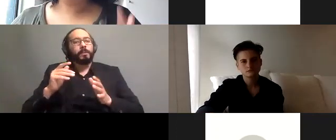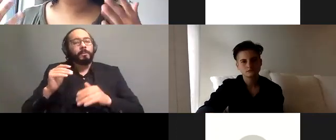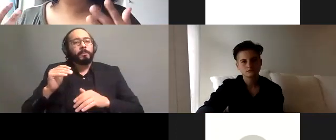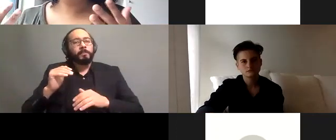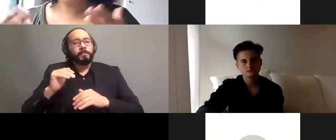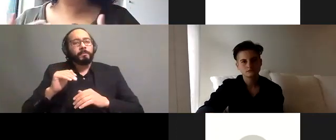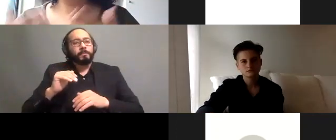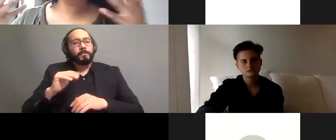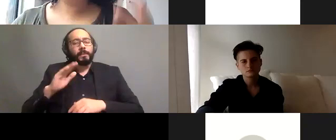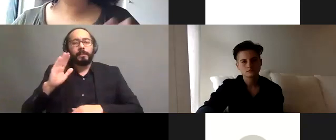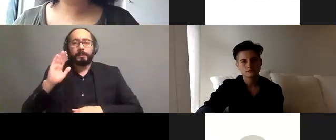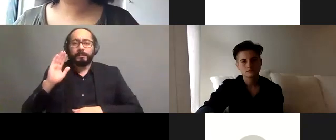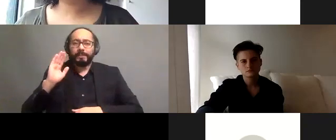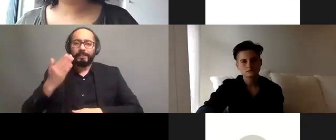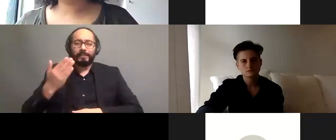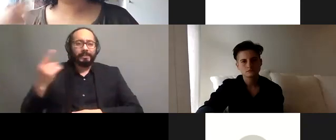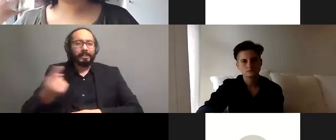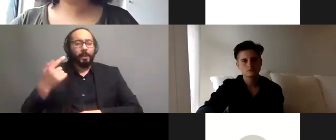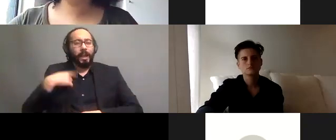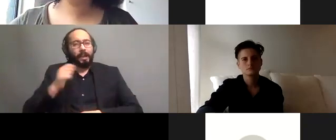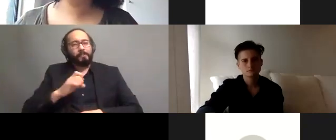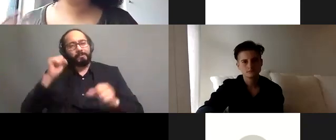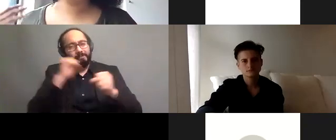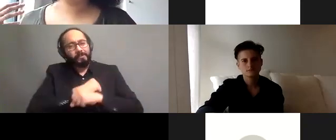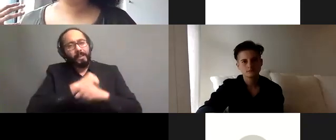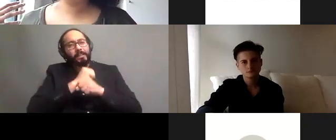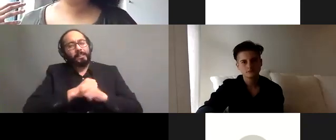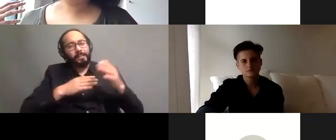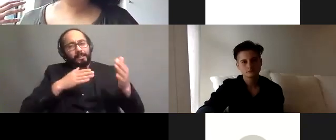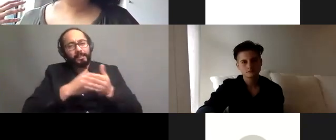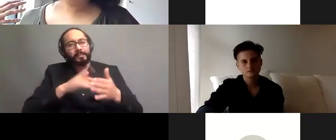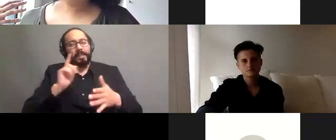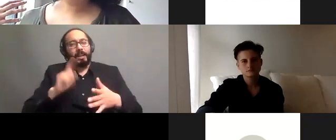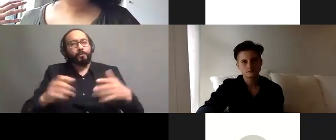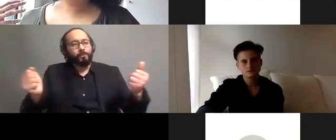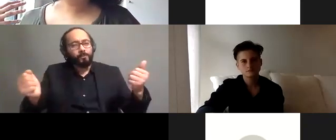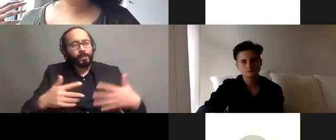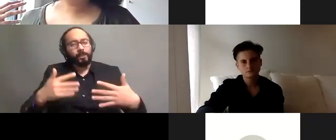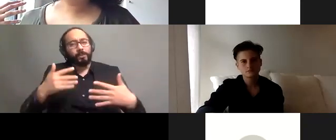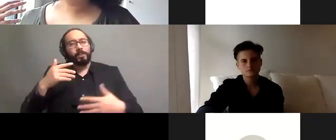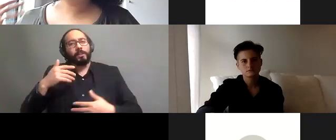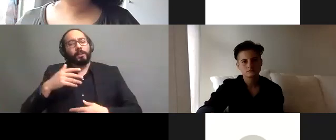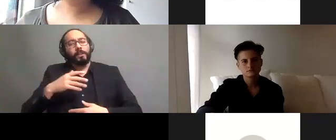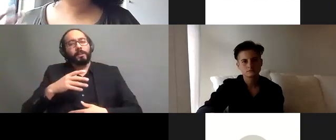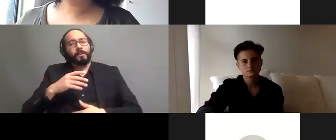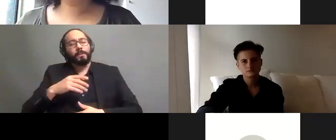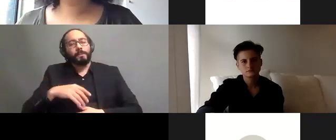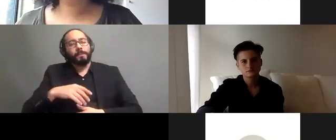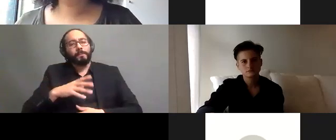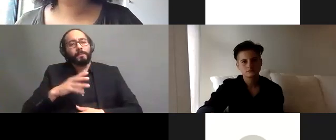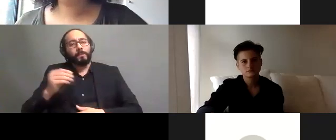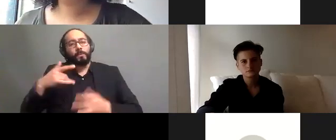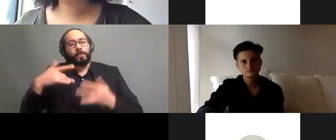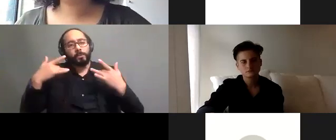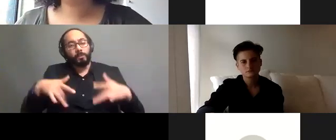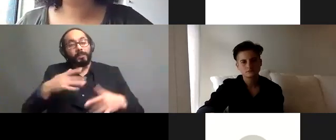this thing that we have to fight against and we have to fear and what's both depressing and beautiful